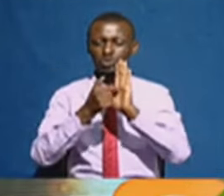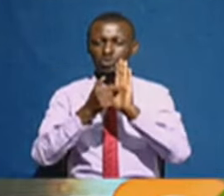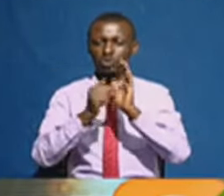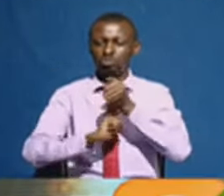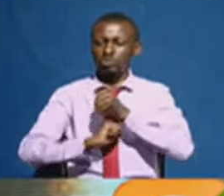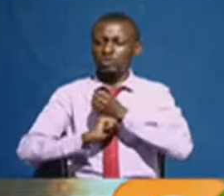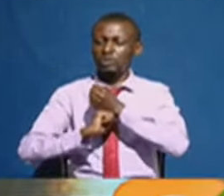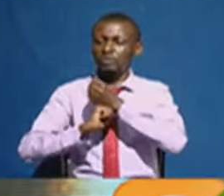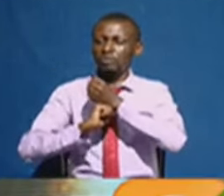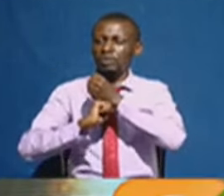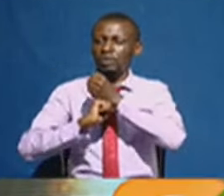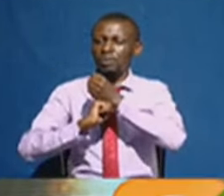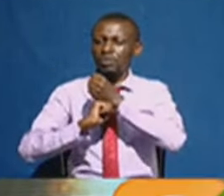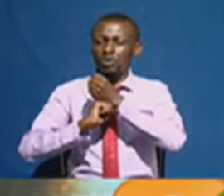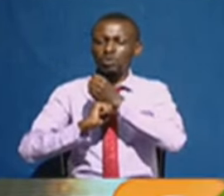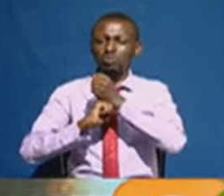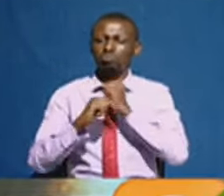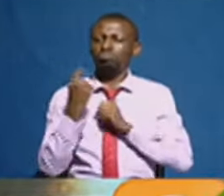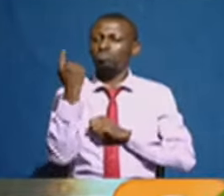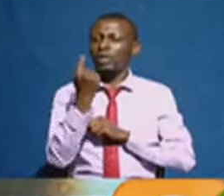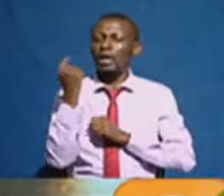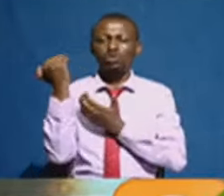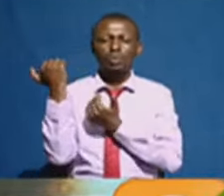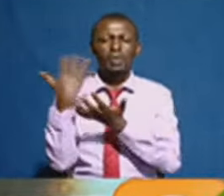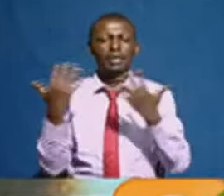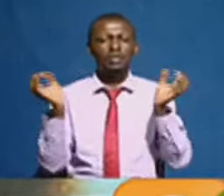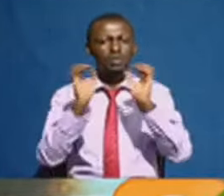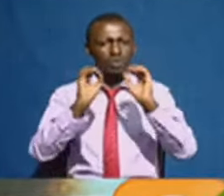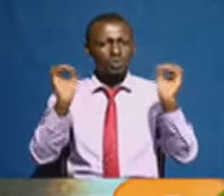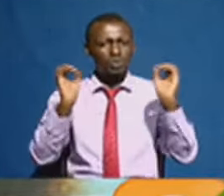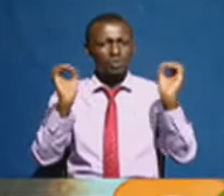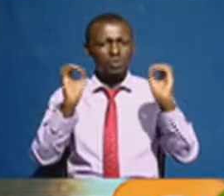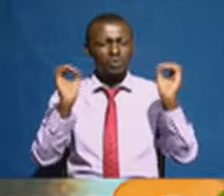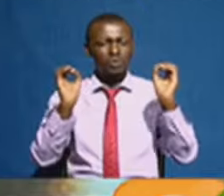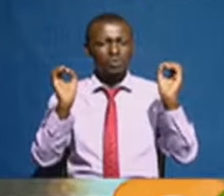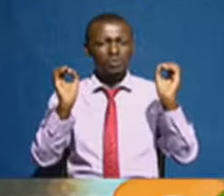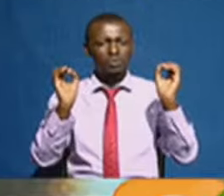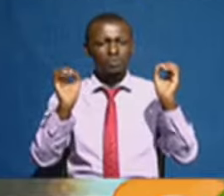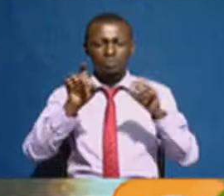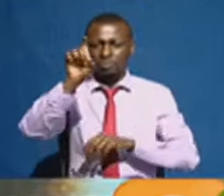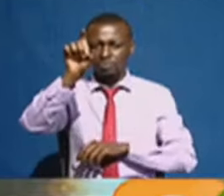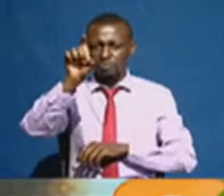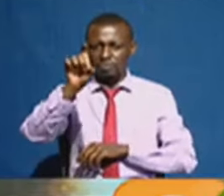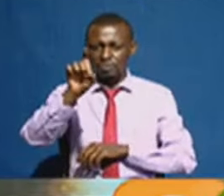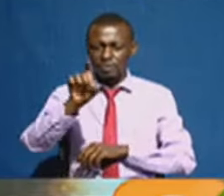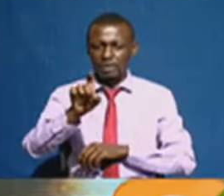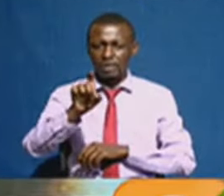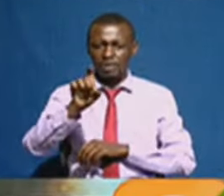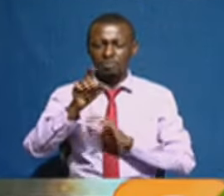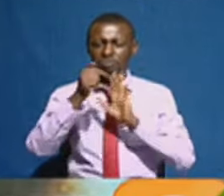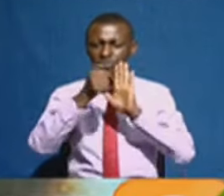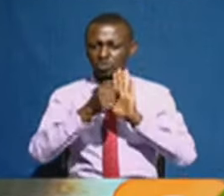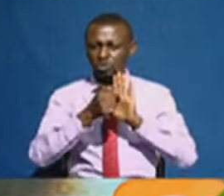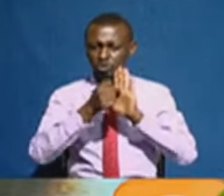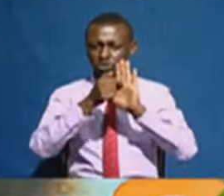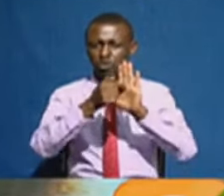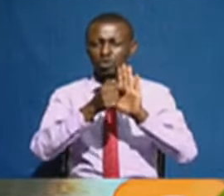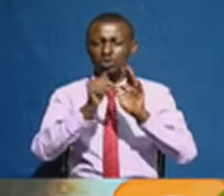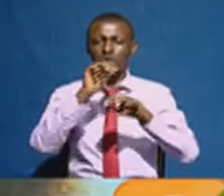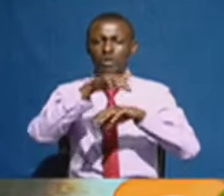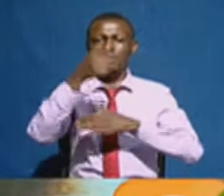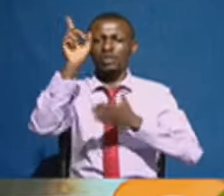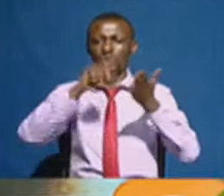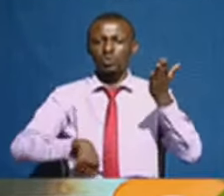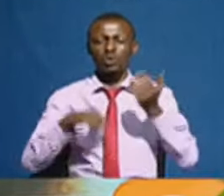where you give without expecting anything in return. There ought to be a measure of reciprocity, and I hope the